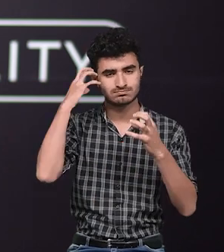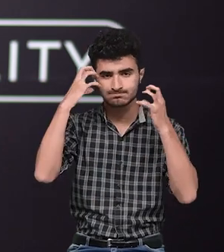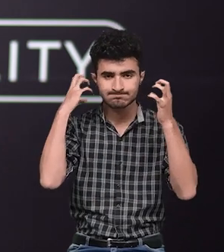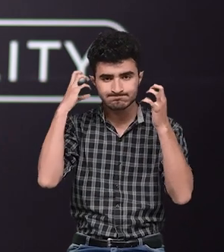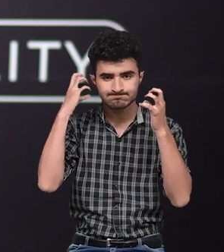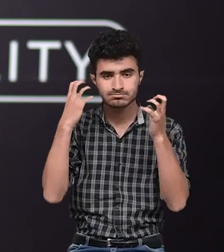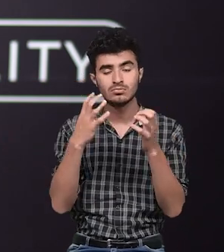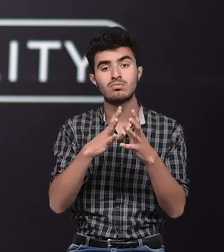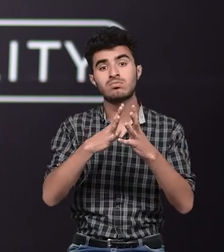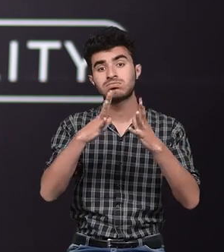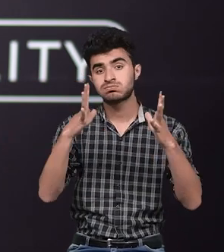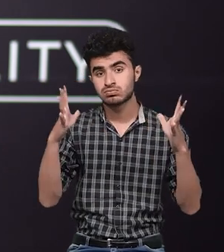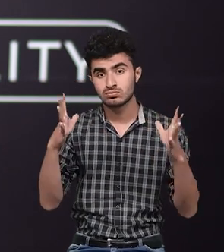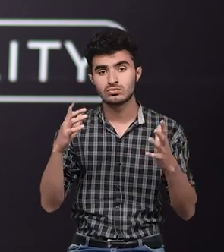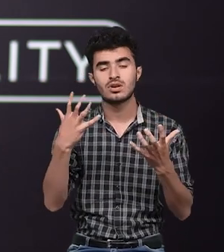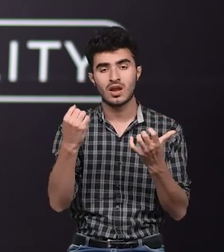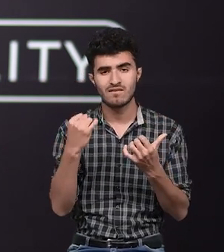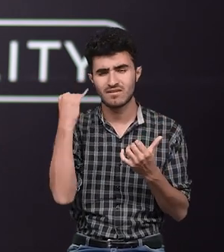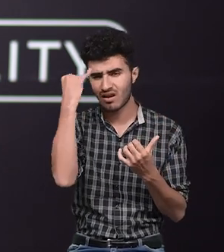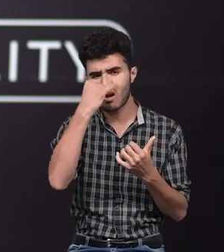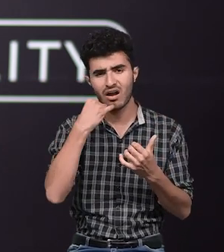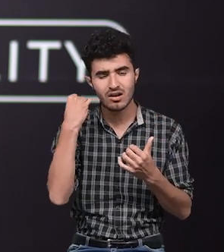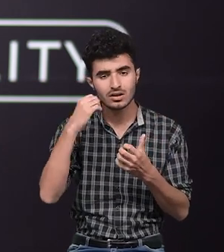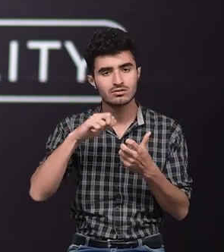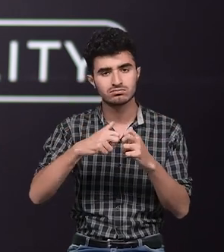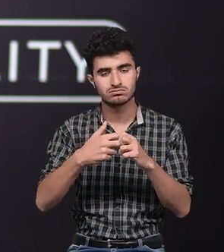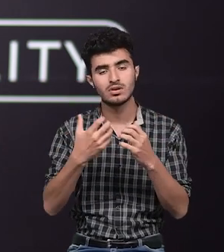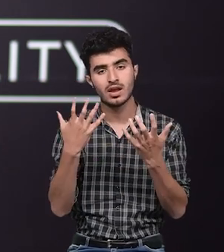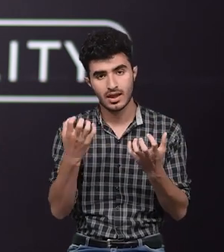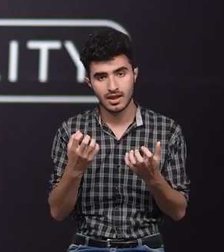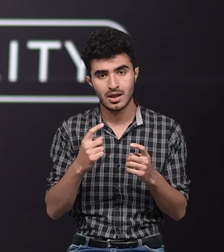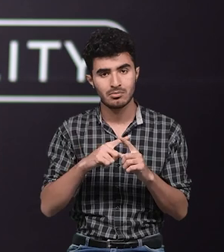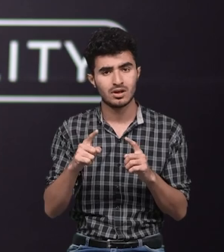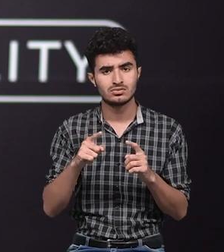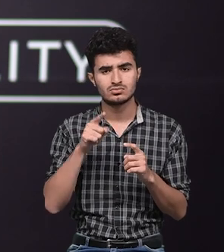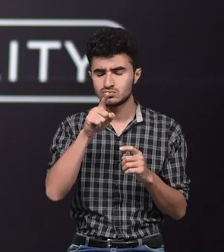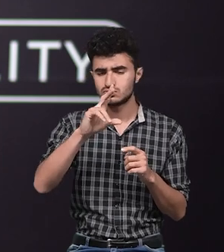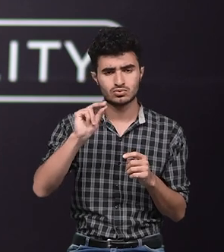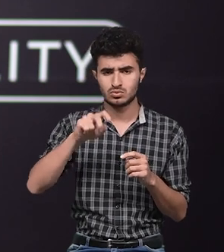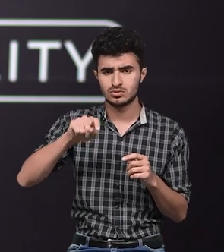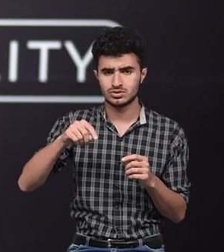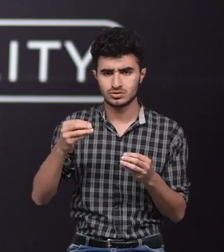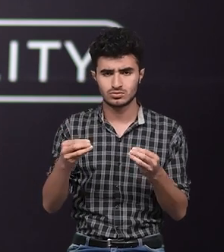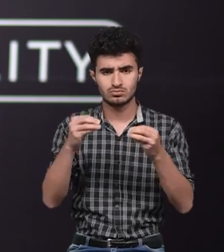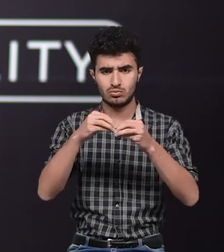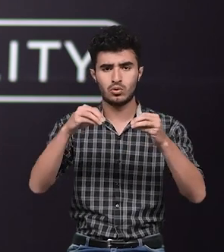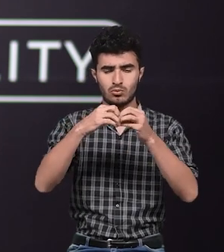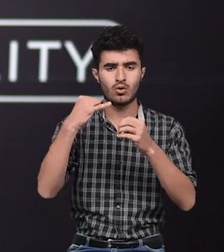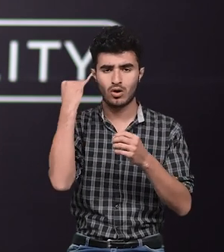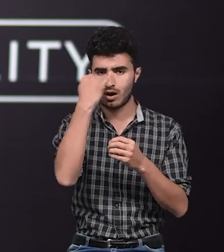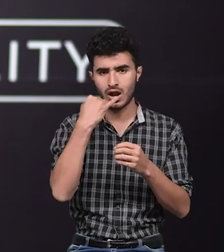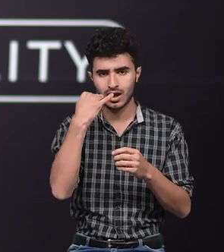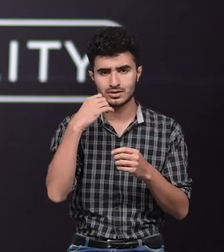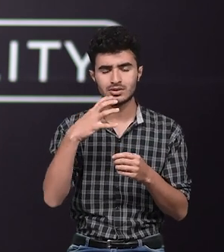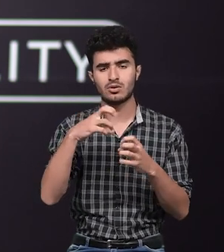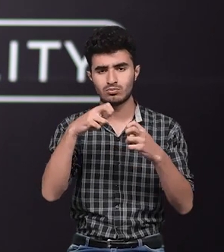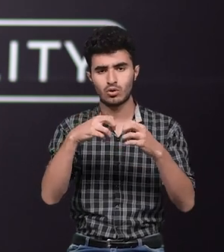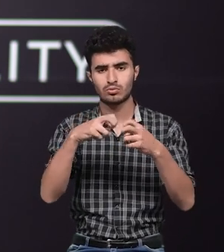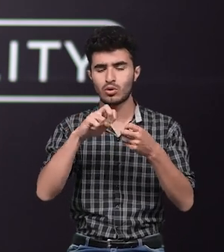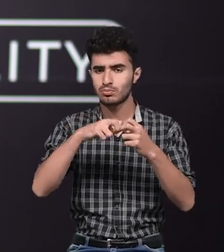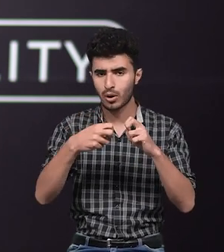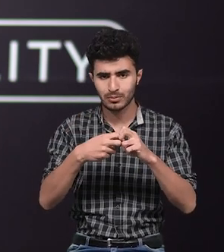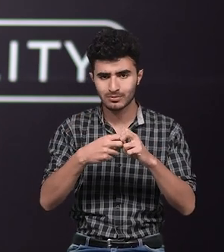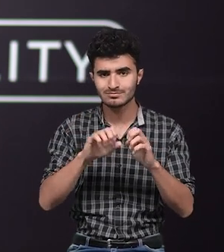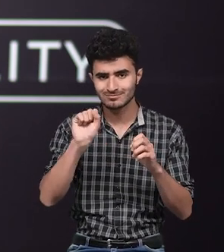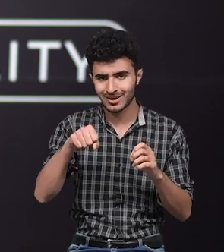sadness and sorrow and grief, and it has enough ugliness in it. We don't need to add to that.